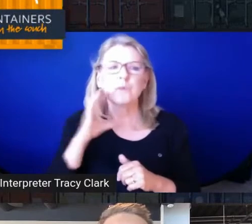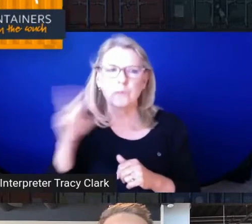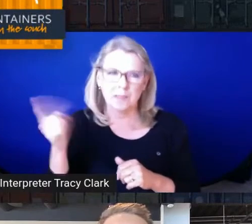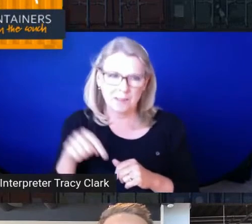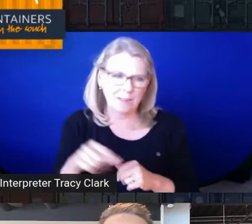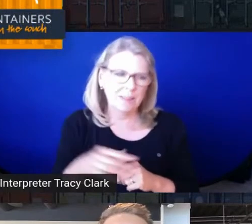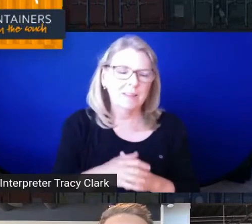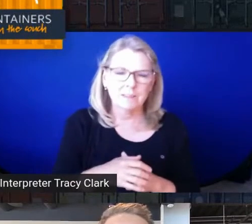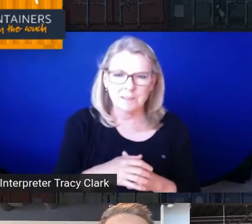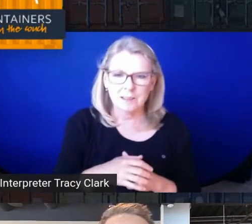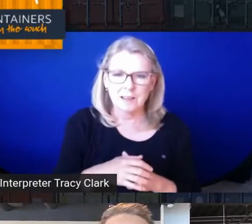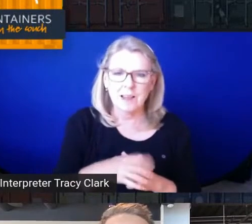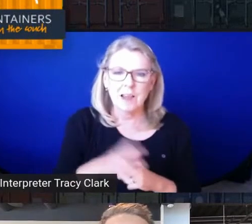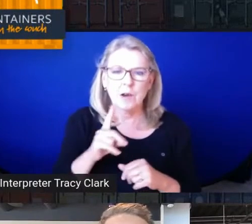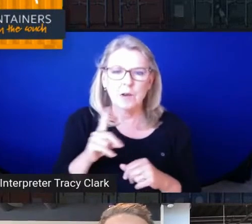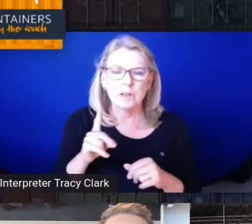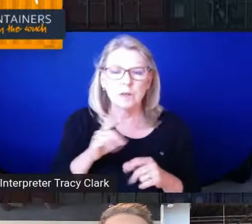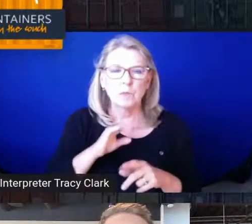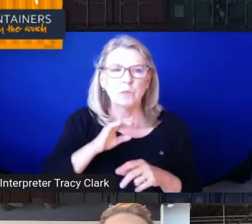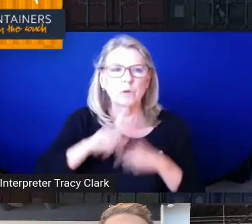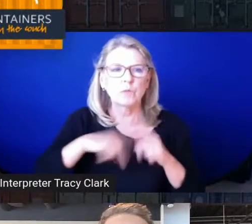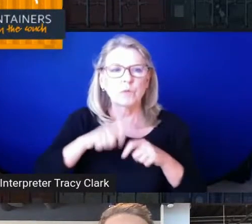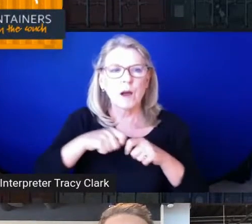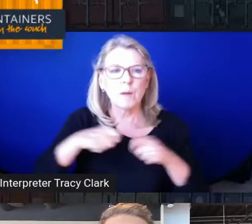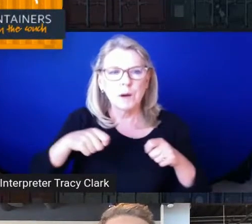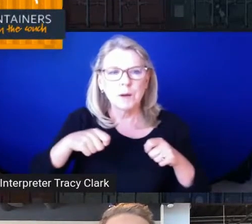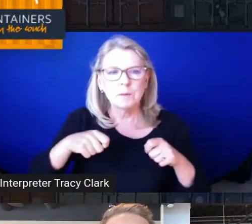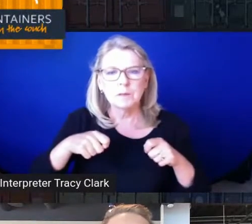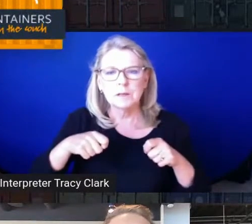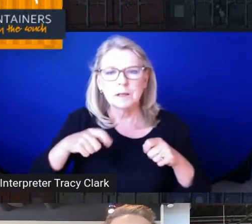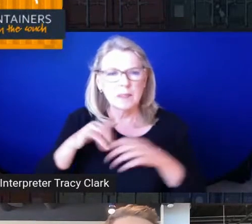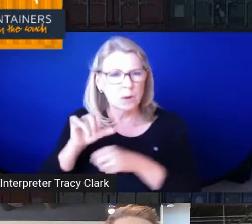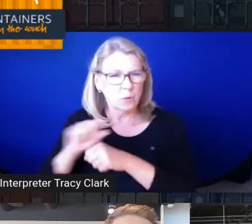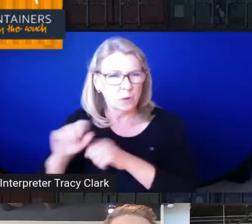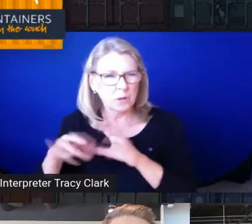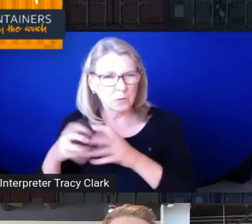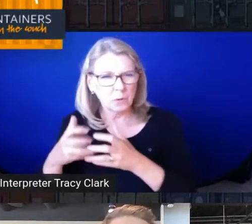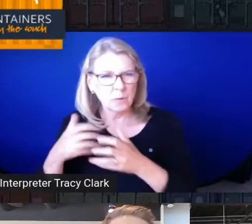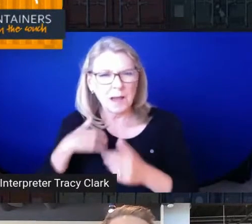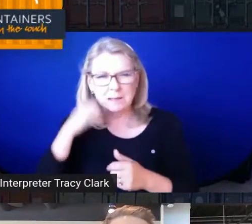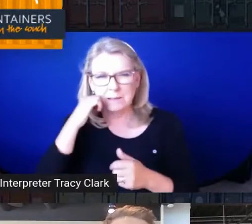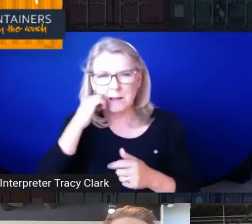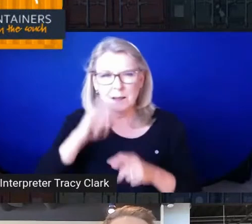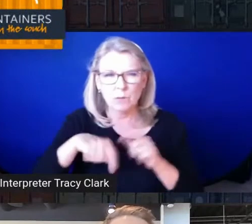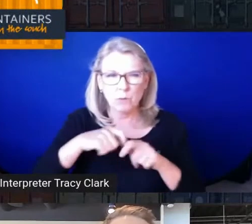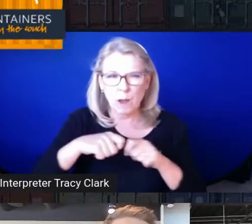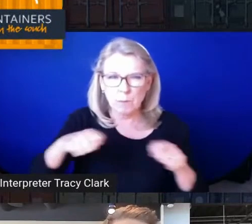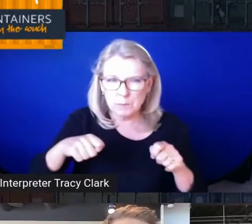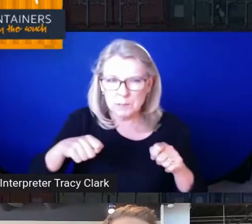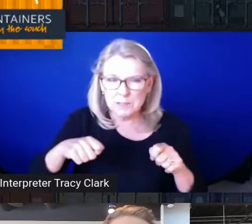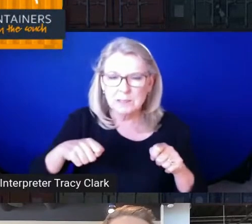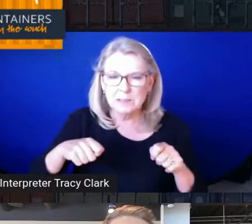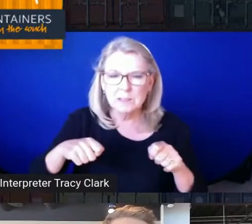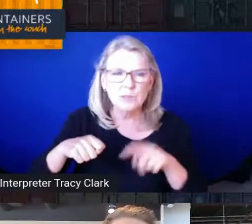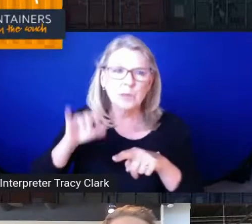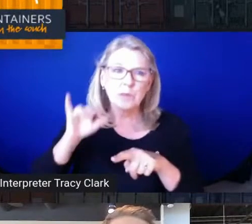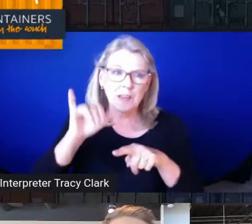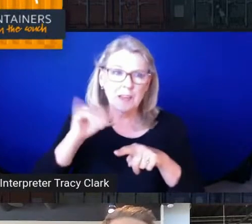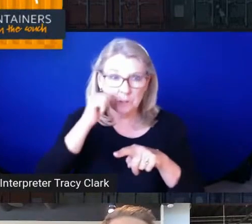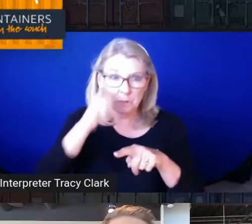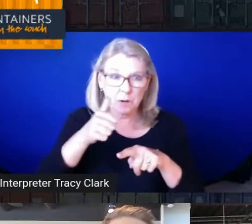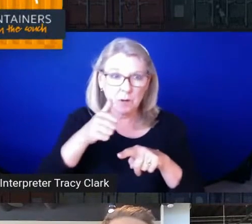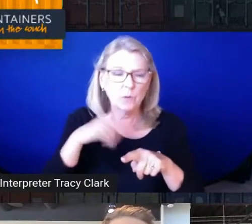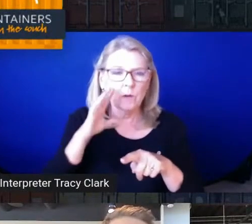TV working group has daily wrap ups where we're going to be kind of like just going over what happened over the course of